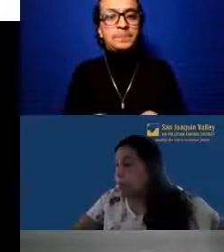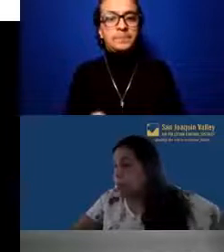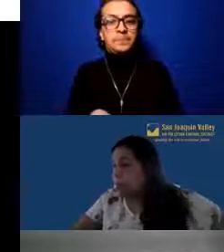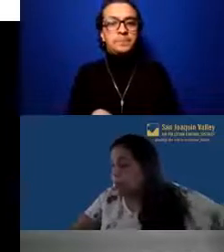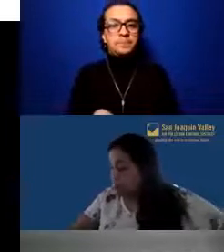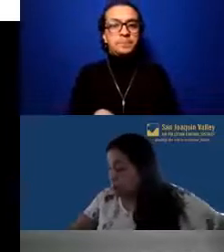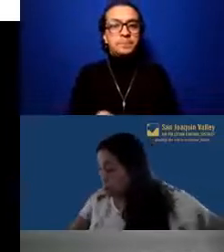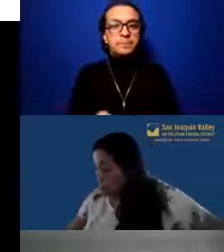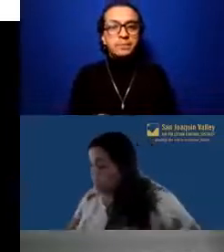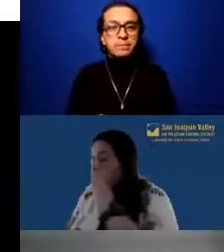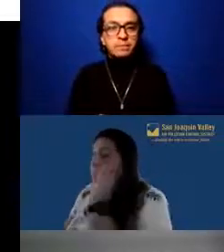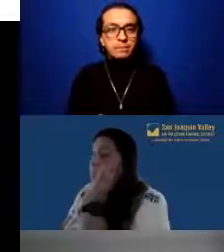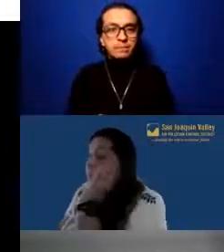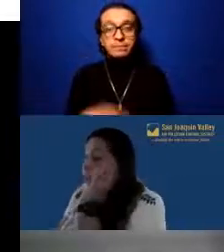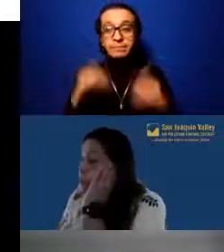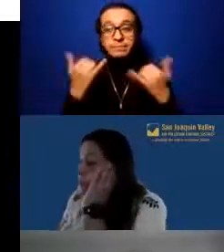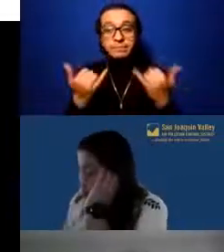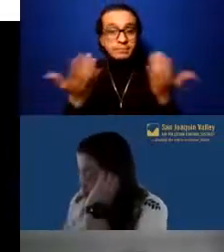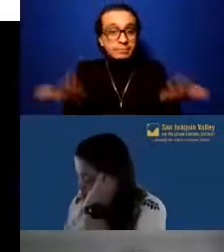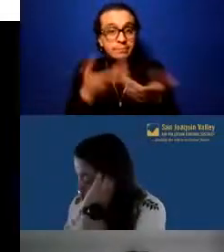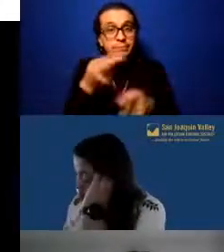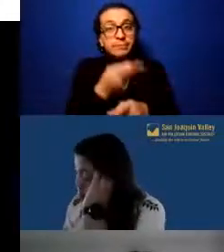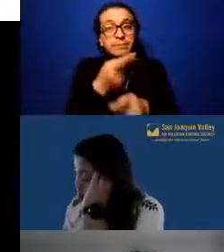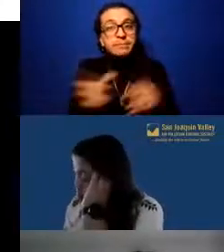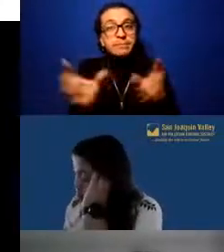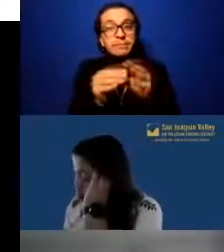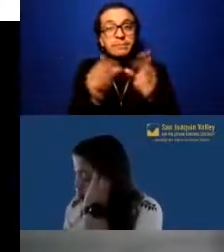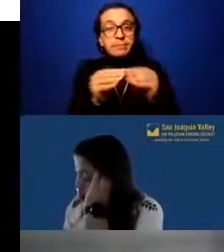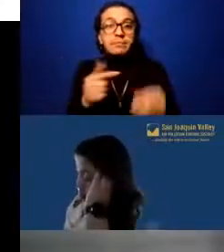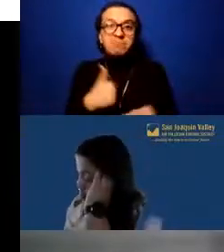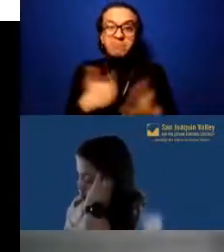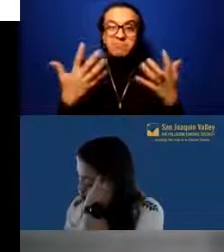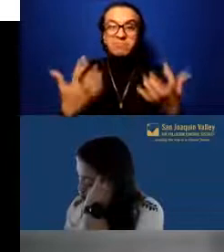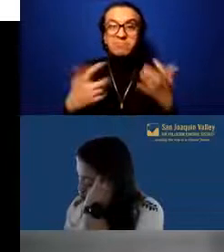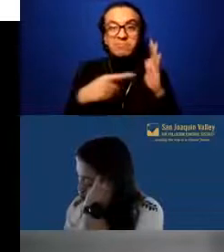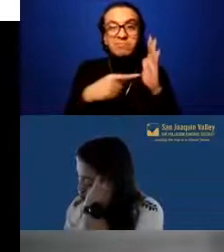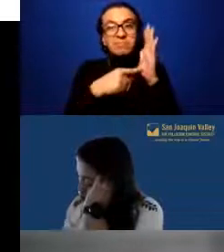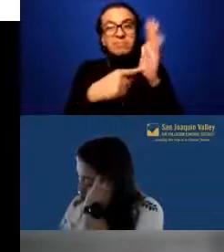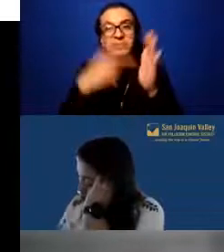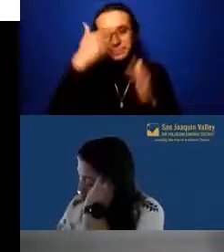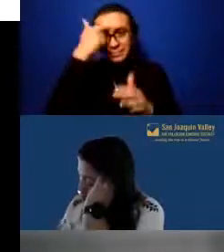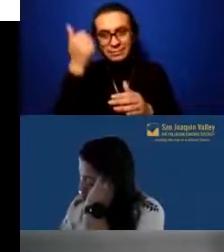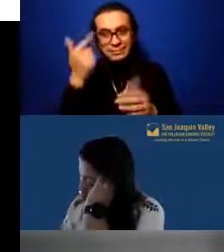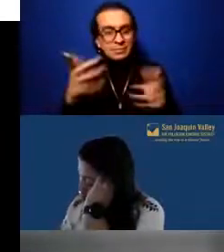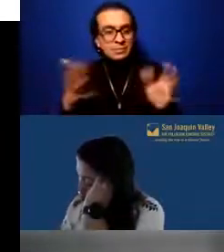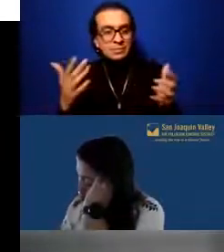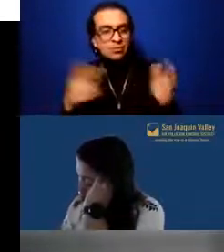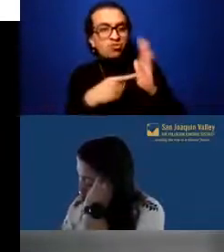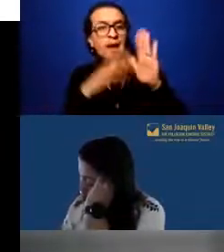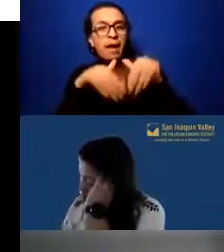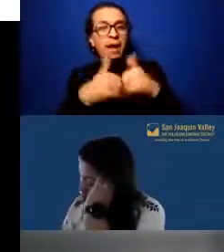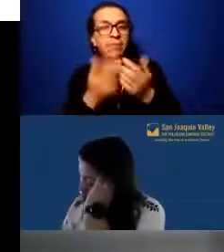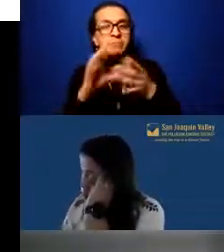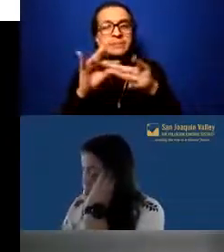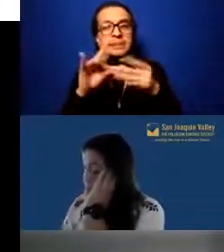And then once again, I am in the regular meeting. And now I would like to show you, because we've already shown how to send a